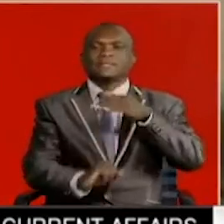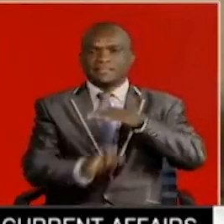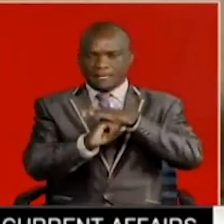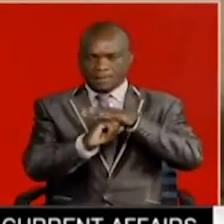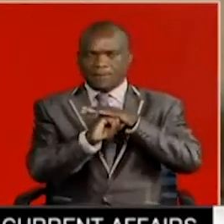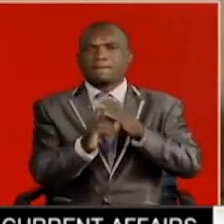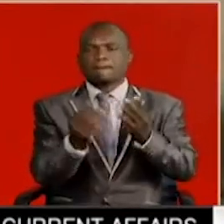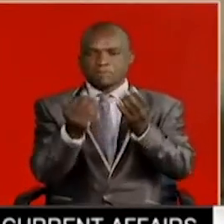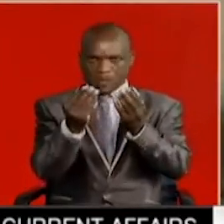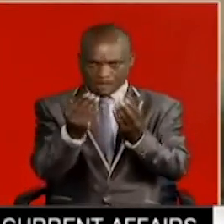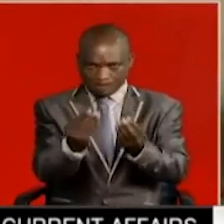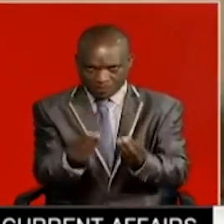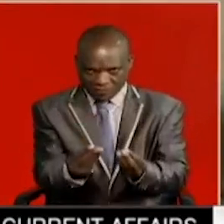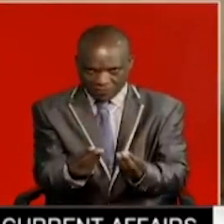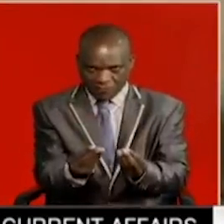supported